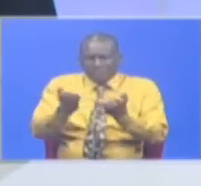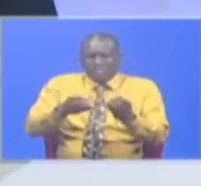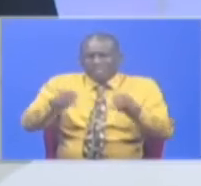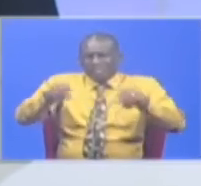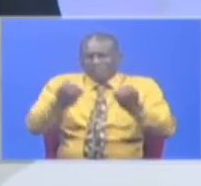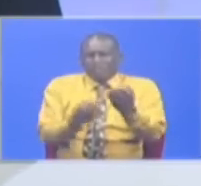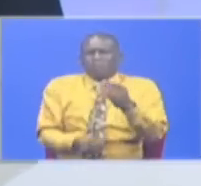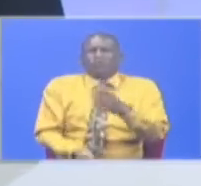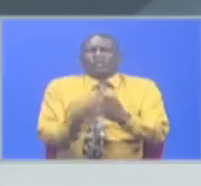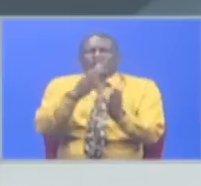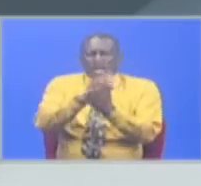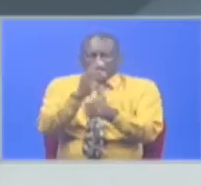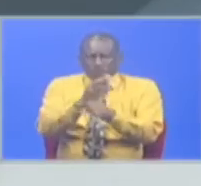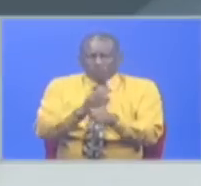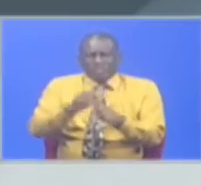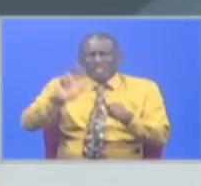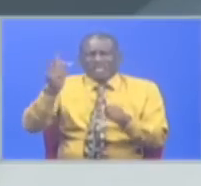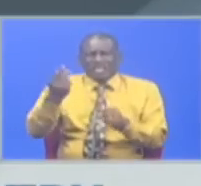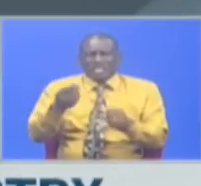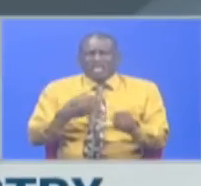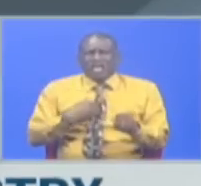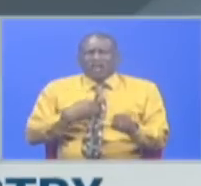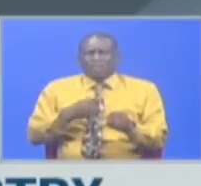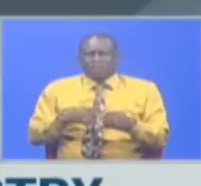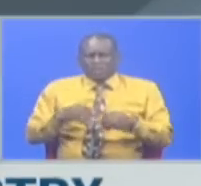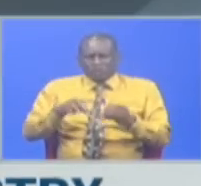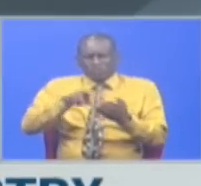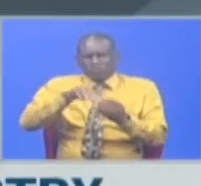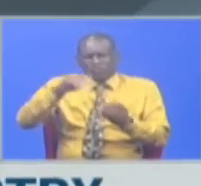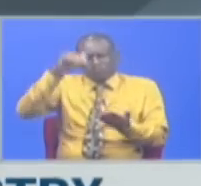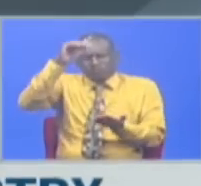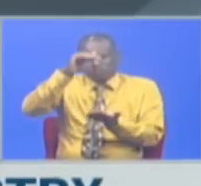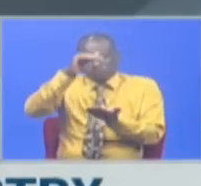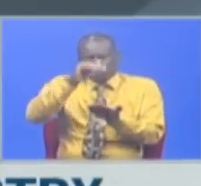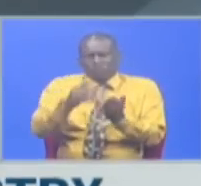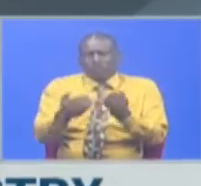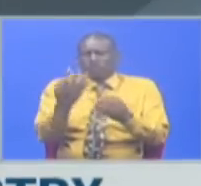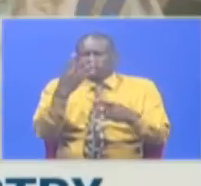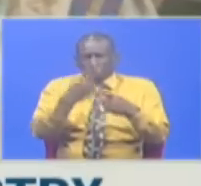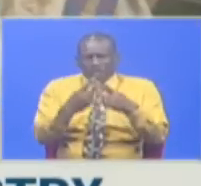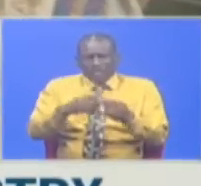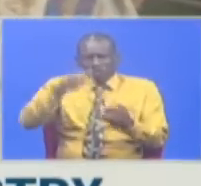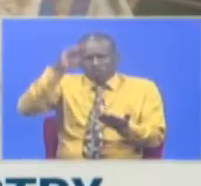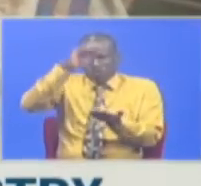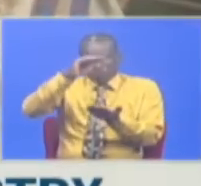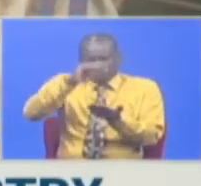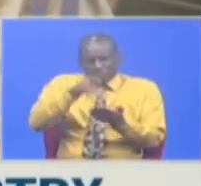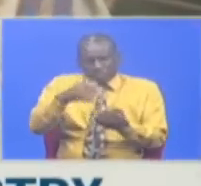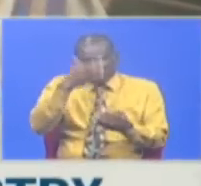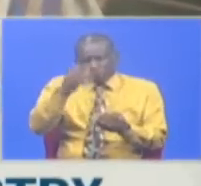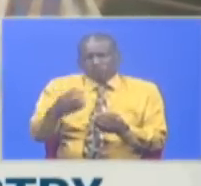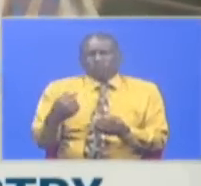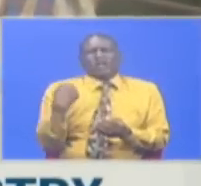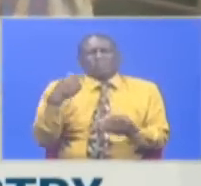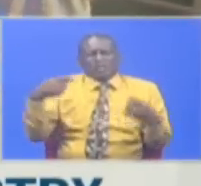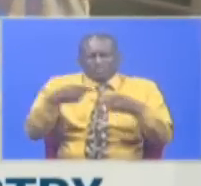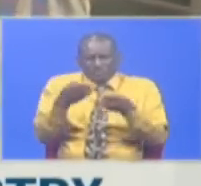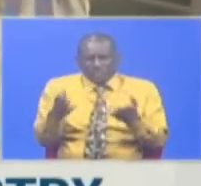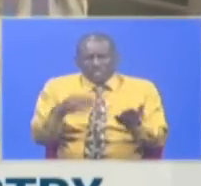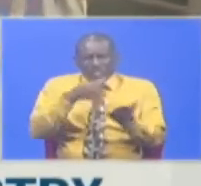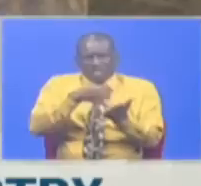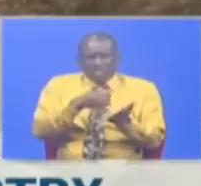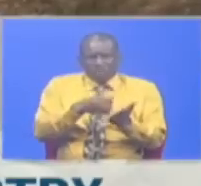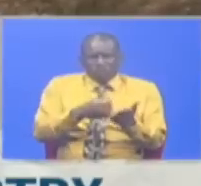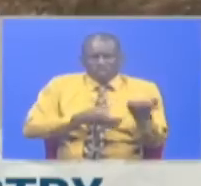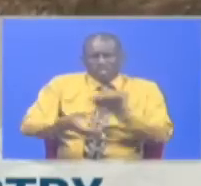and utilization in Kenya has been falling over the last 4 years, a drop attributed to a number of factors, including sluggish